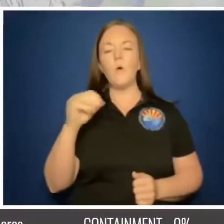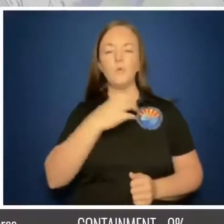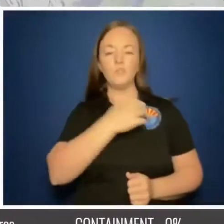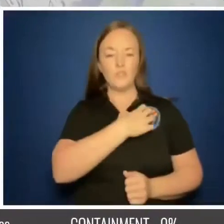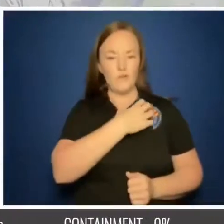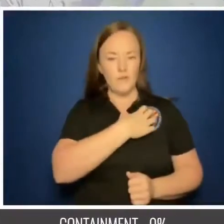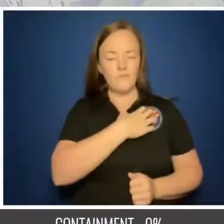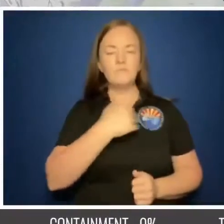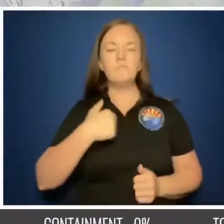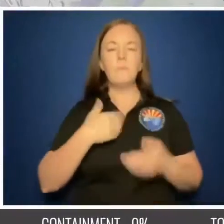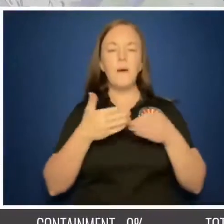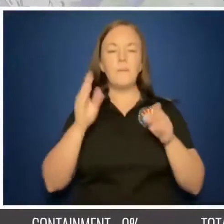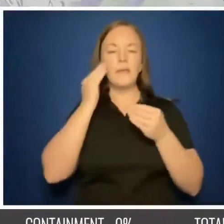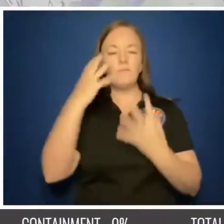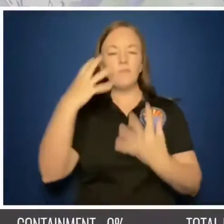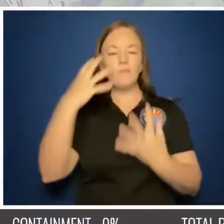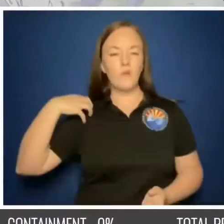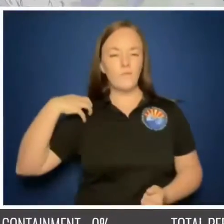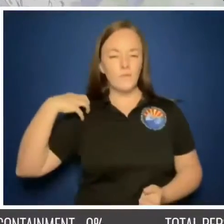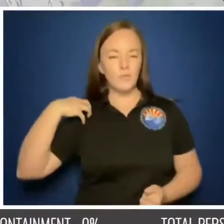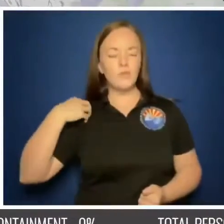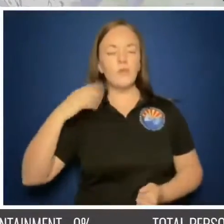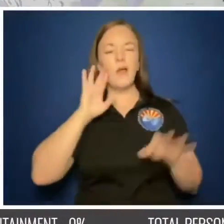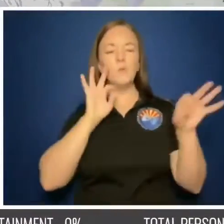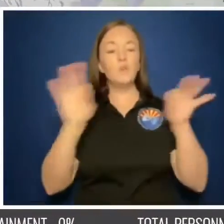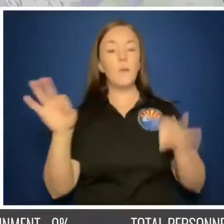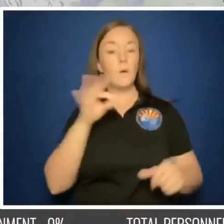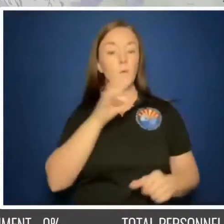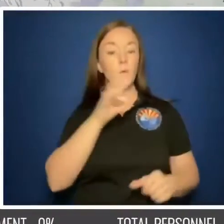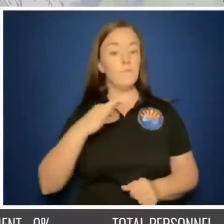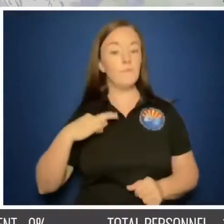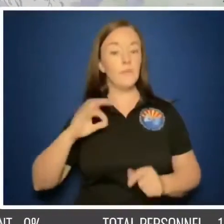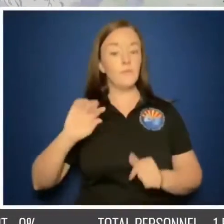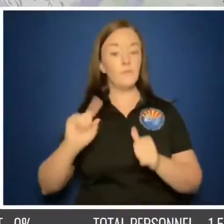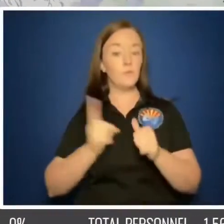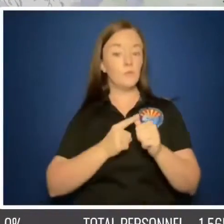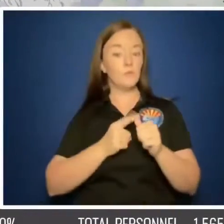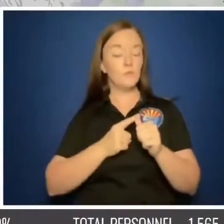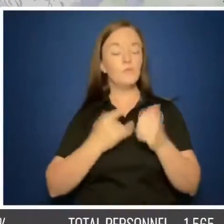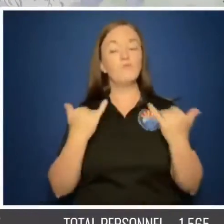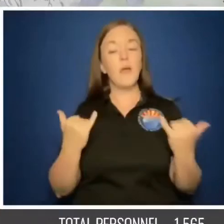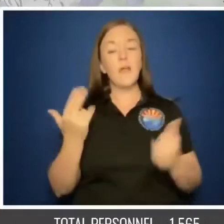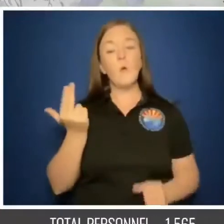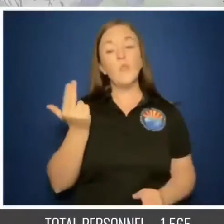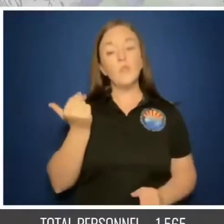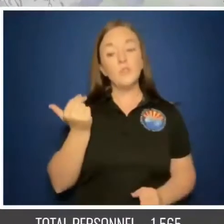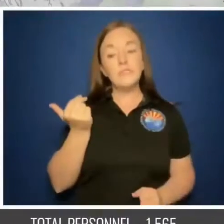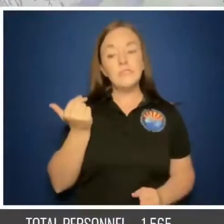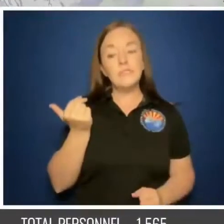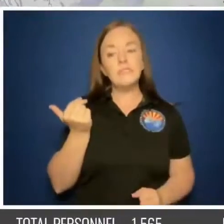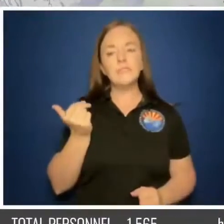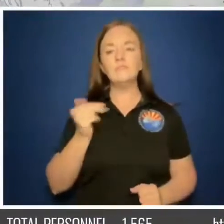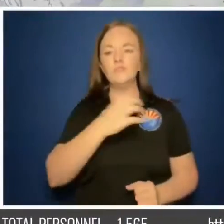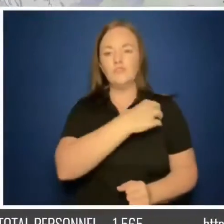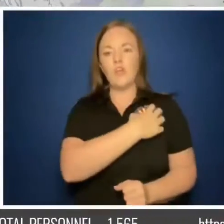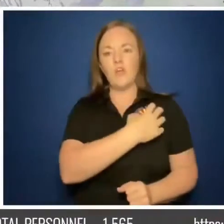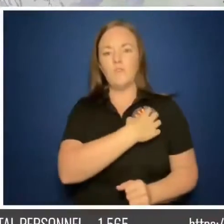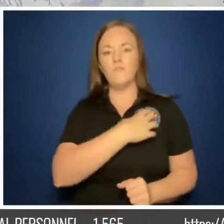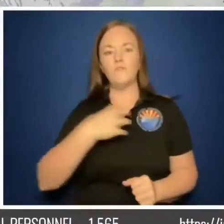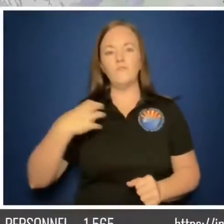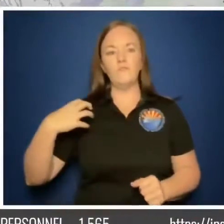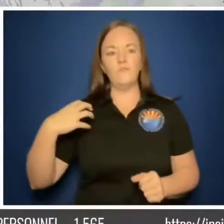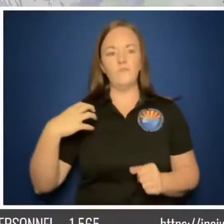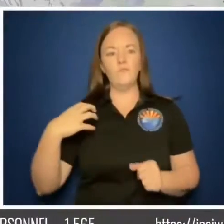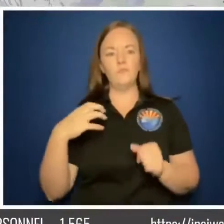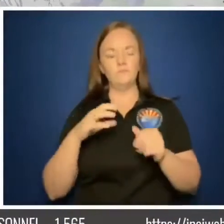little bit about staffing. We have currently 13 EDSO, or El Dorado County Sheriff's Office, members